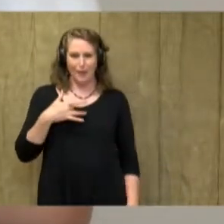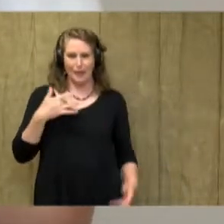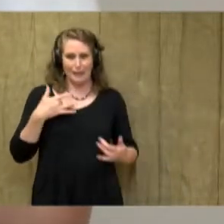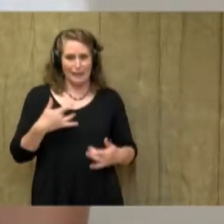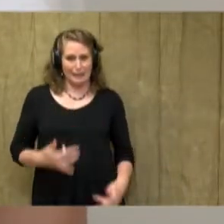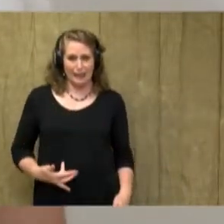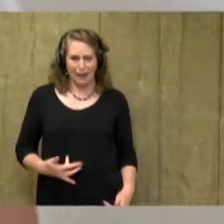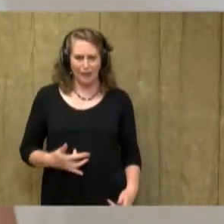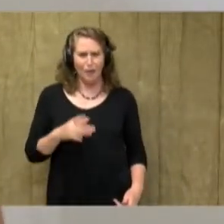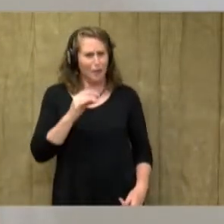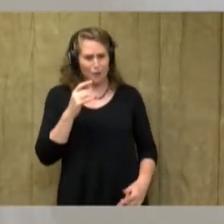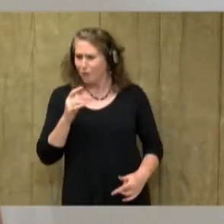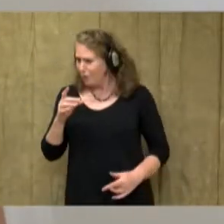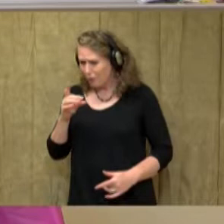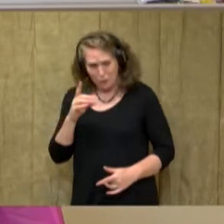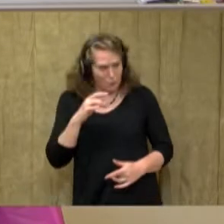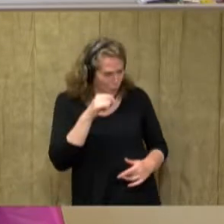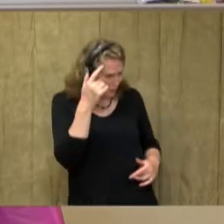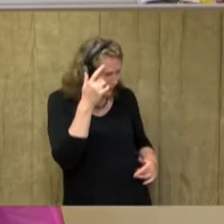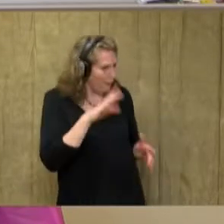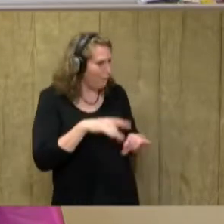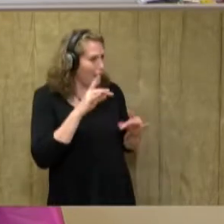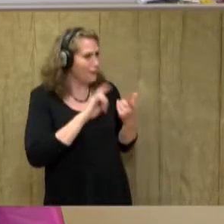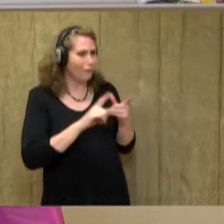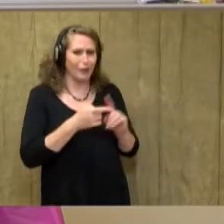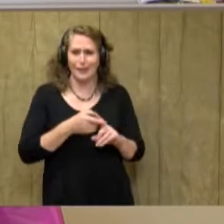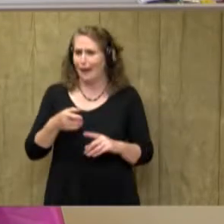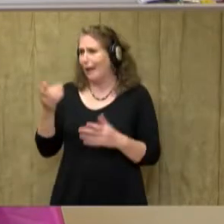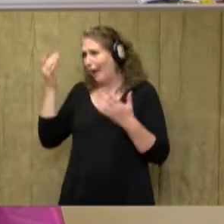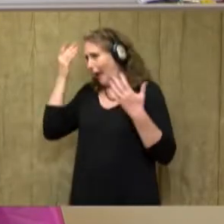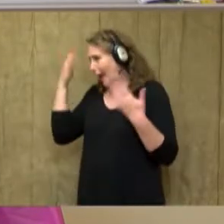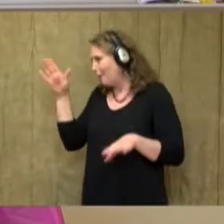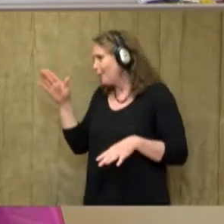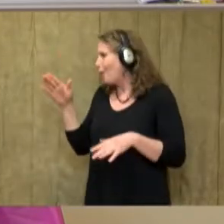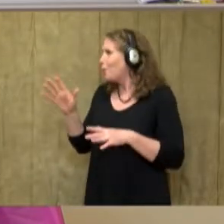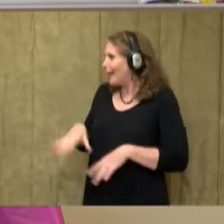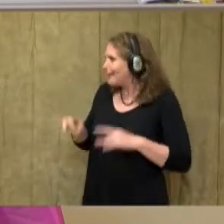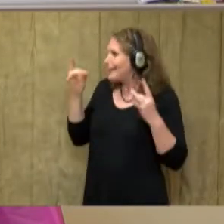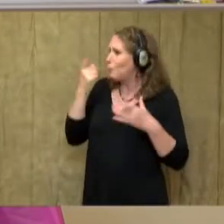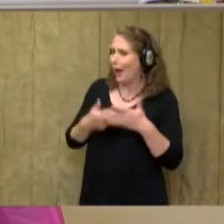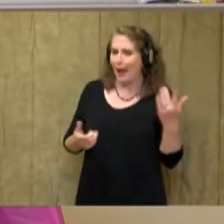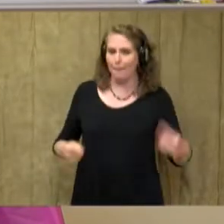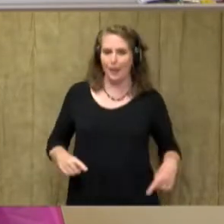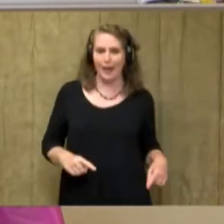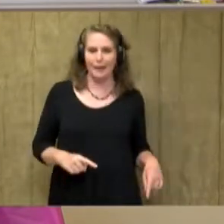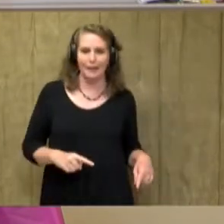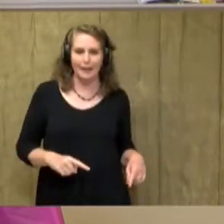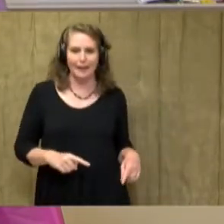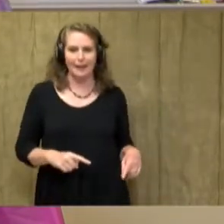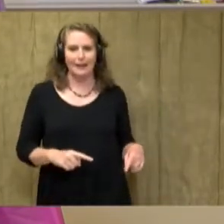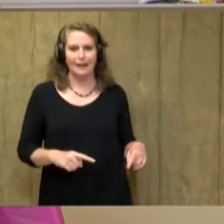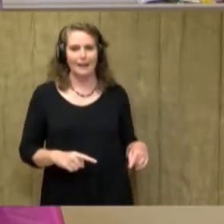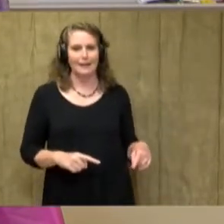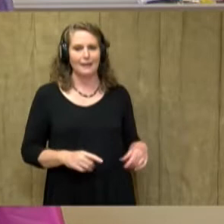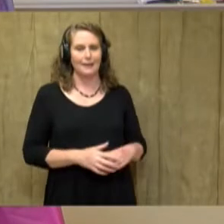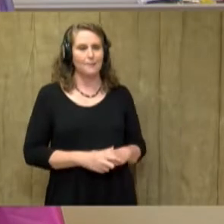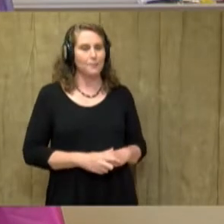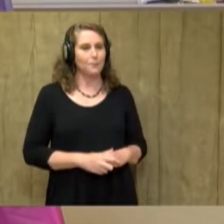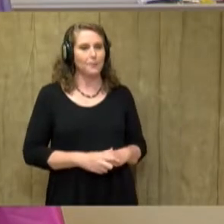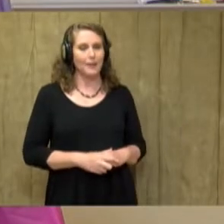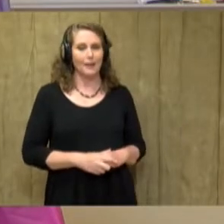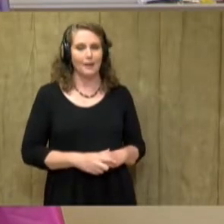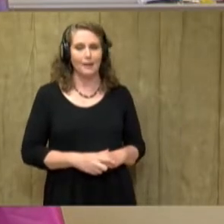bit sad. Do you think he'll find a friend? I don't know. Let's find out. All right, so I'm going to pick up there,